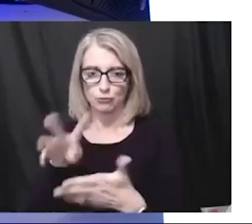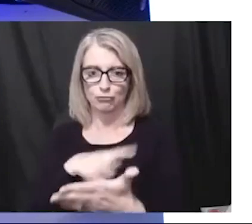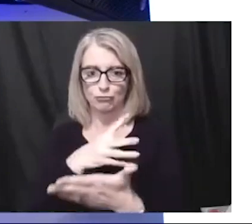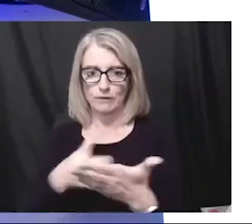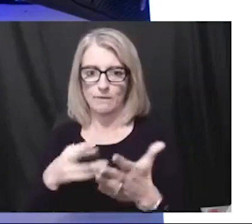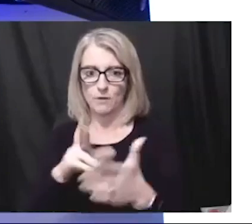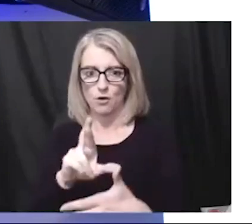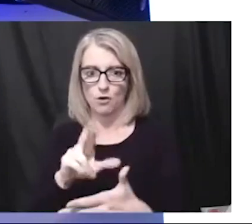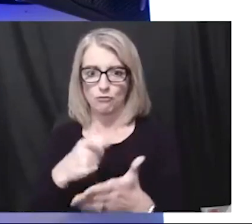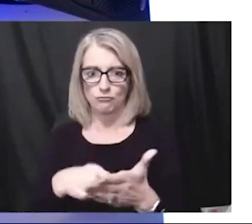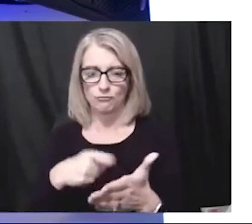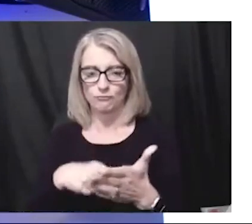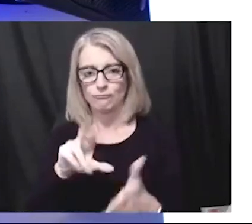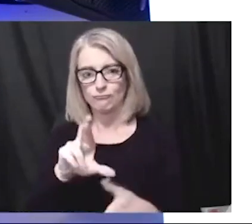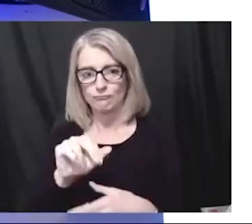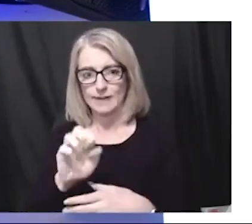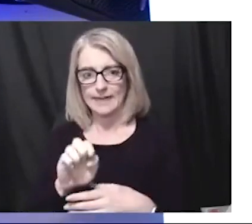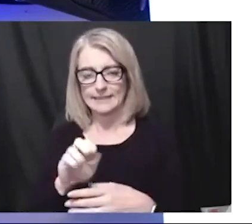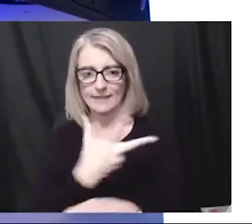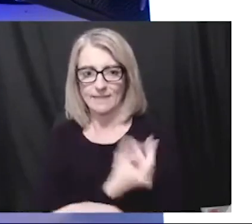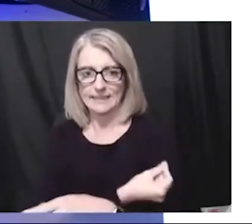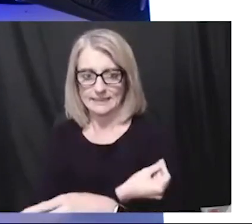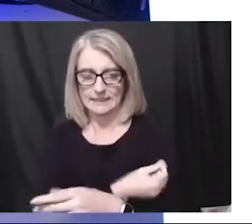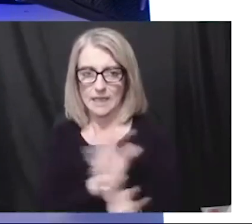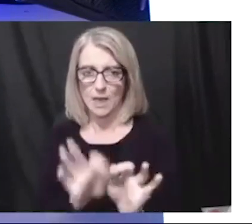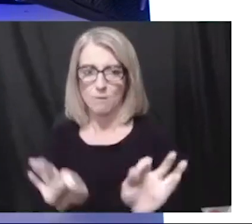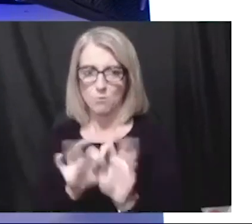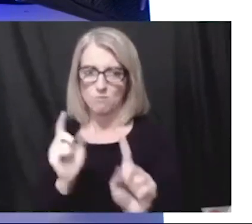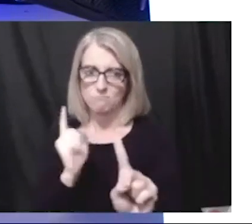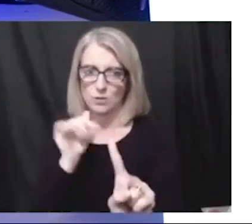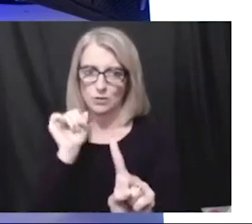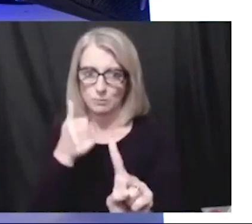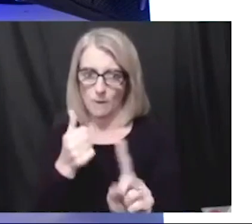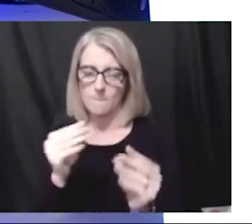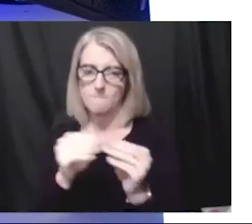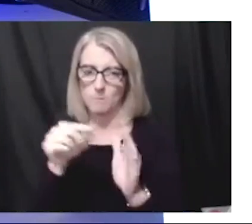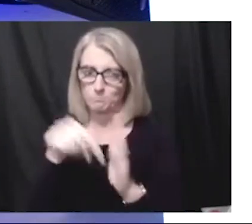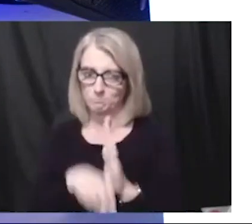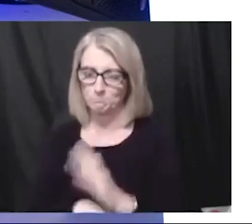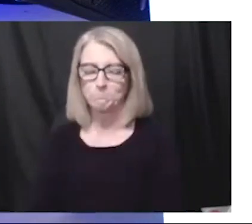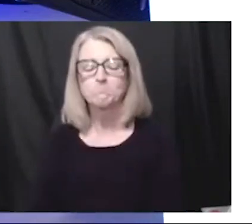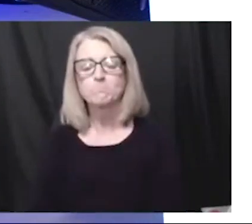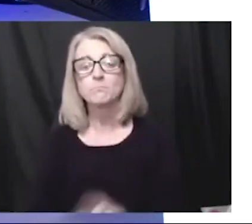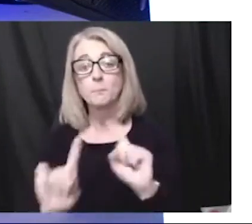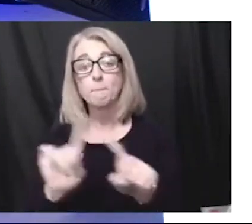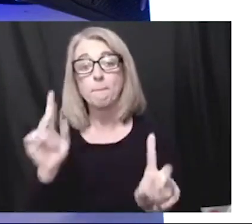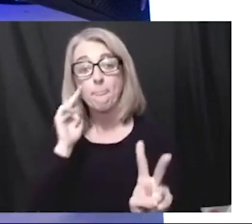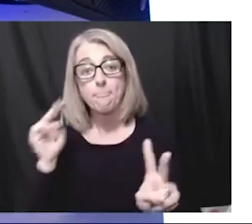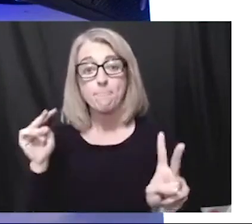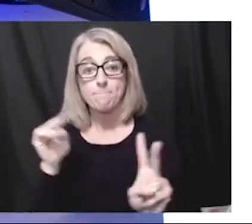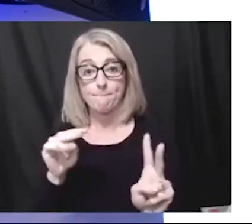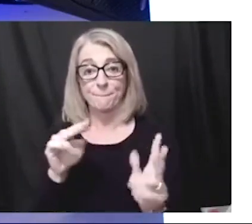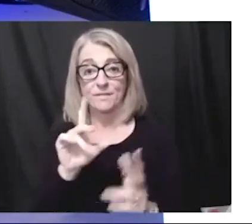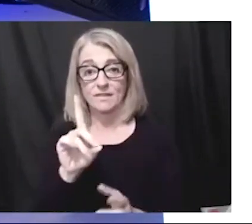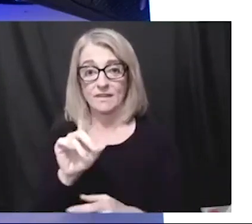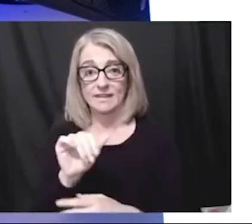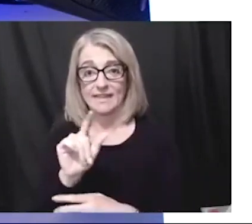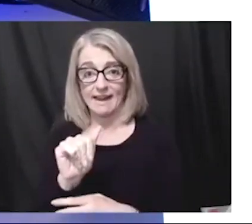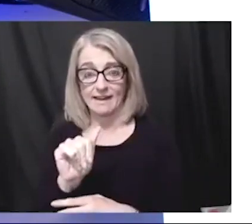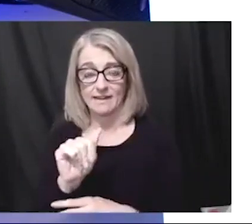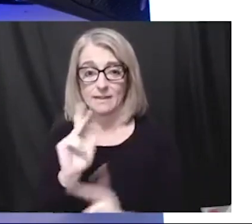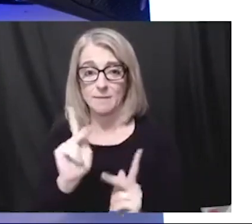outcome. So, okay. Different companies are doing different things to get employees to vaccinate. For example, around 2 weeks ago, Delta,